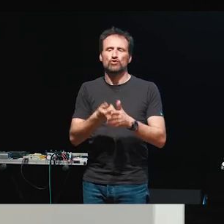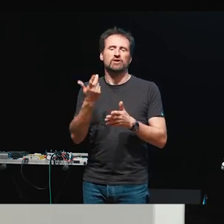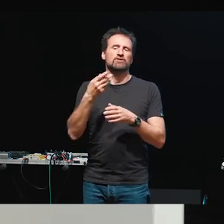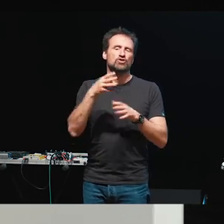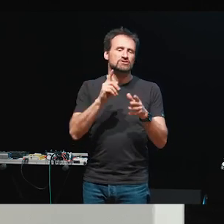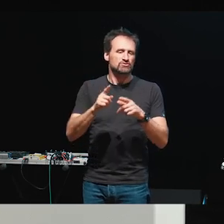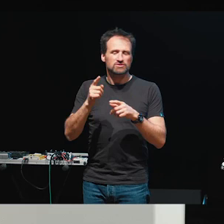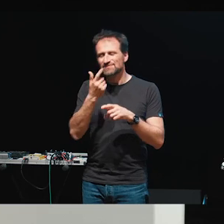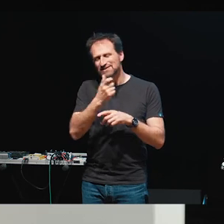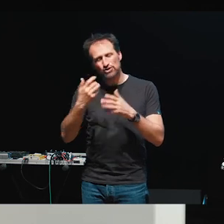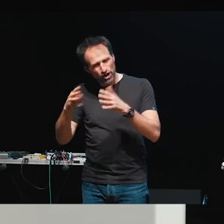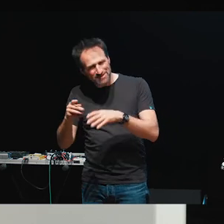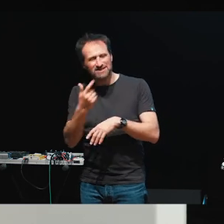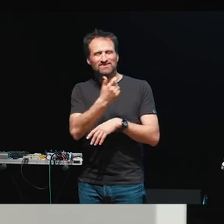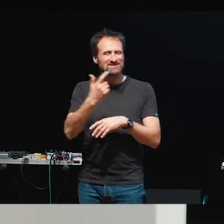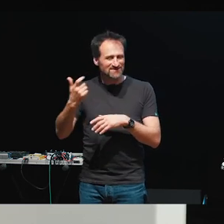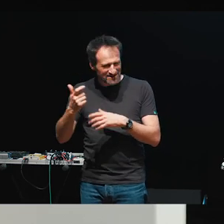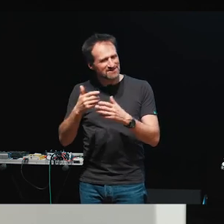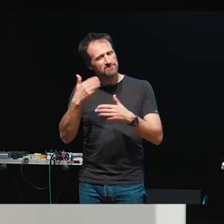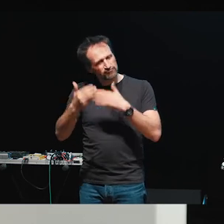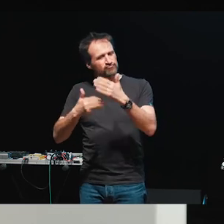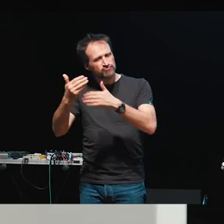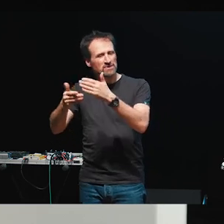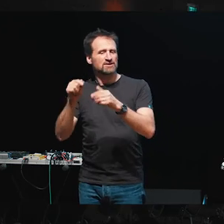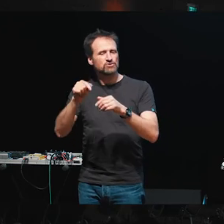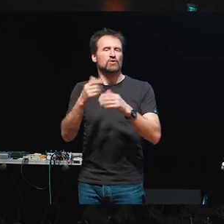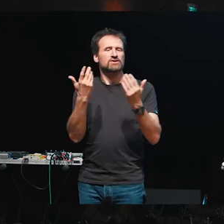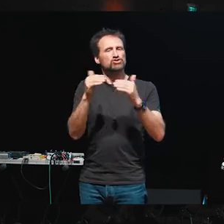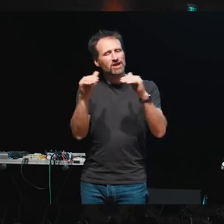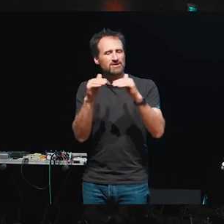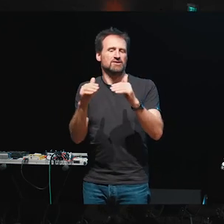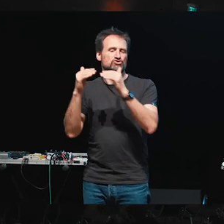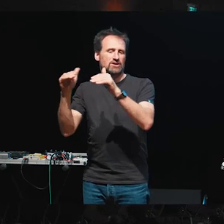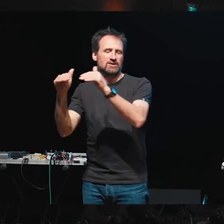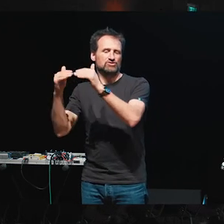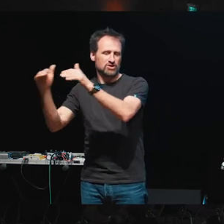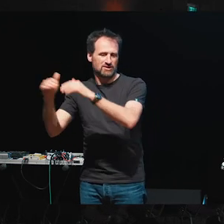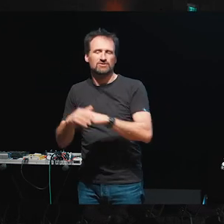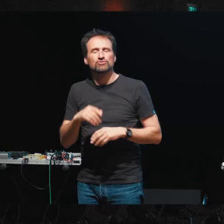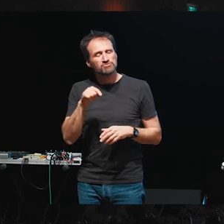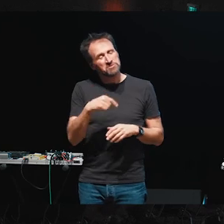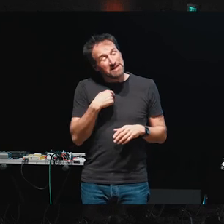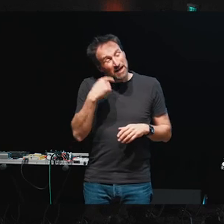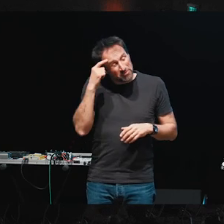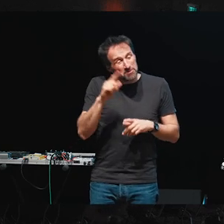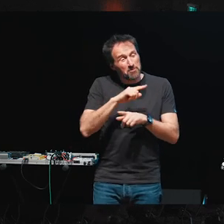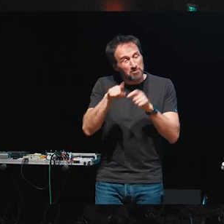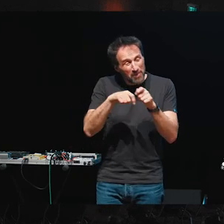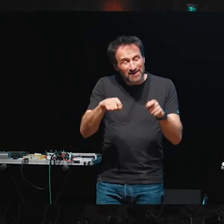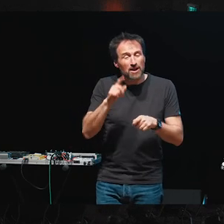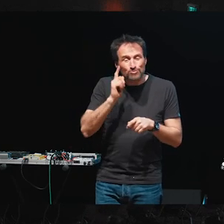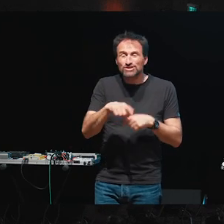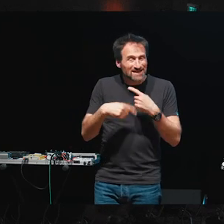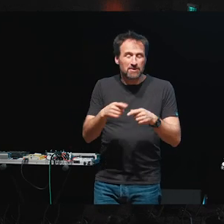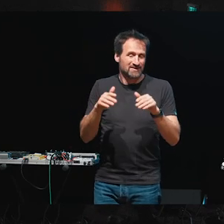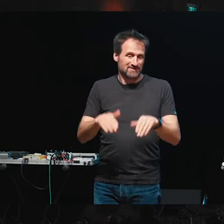so on. And we are actually trying to make progress on that. So that being said, I think bundlers should always be there. You should still bundle